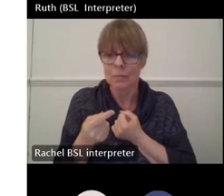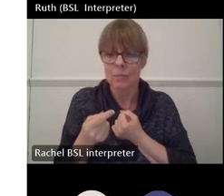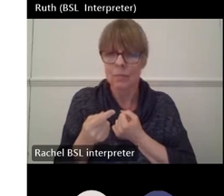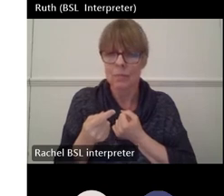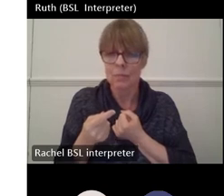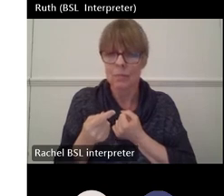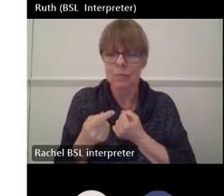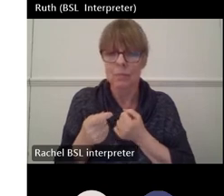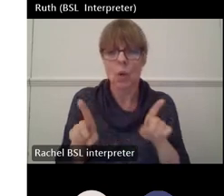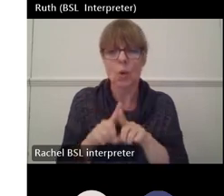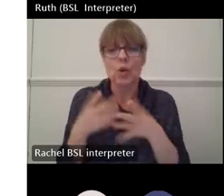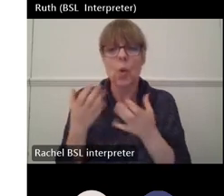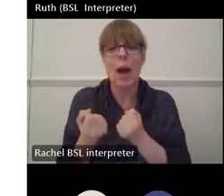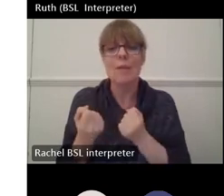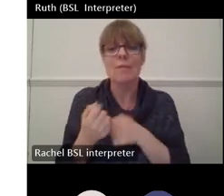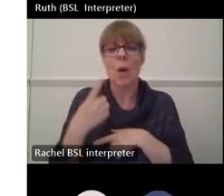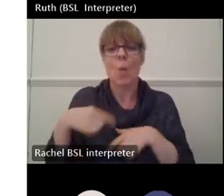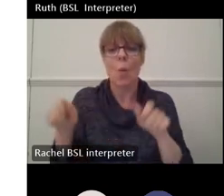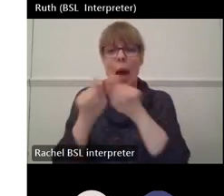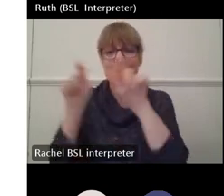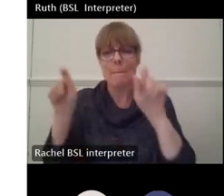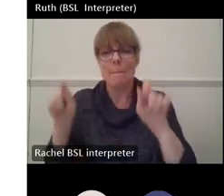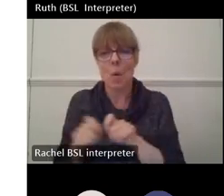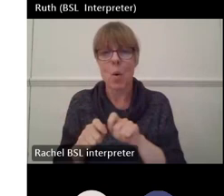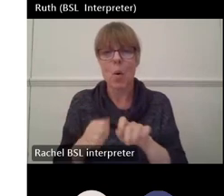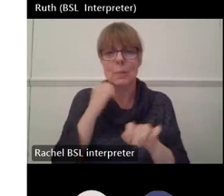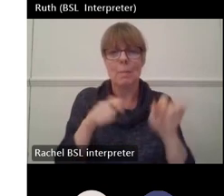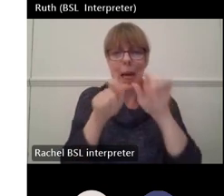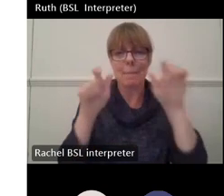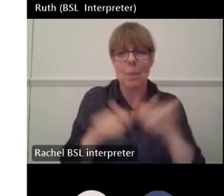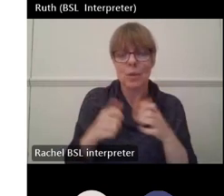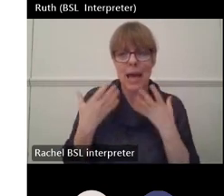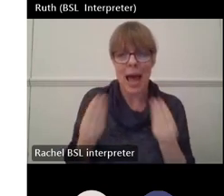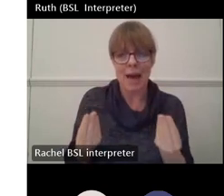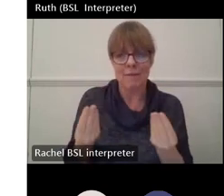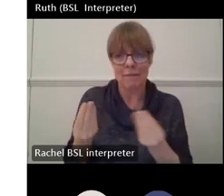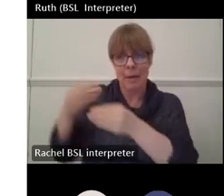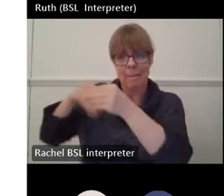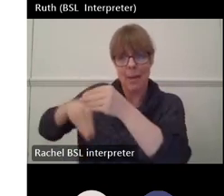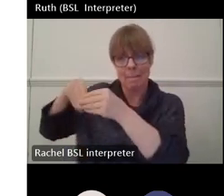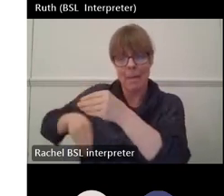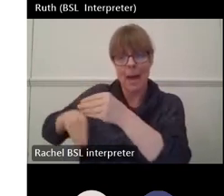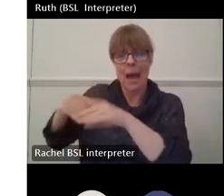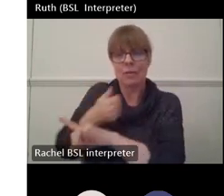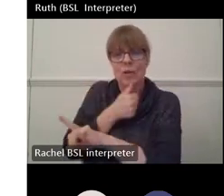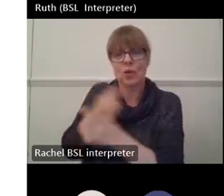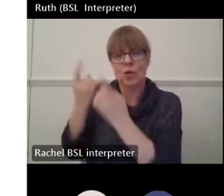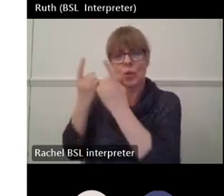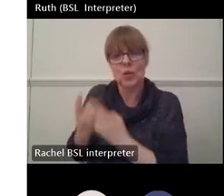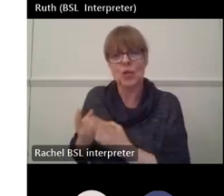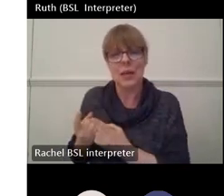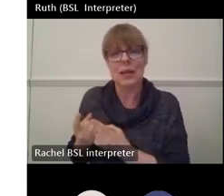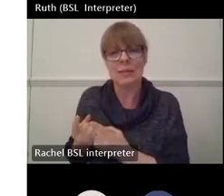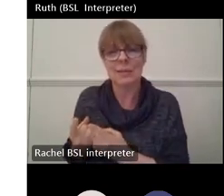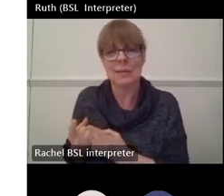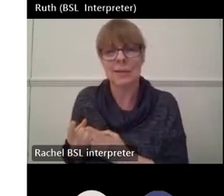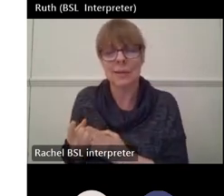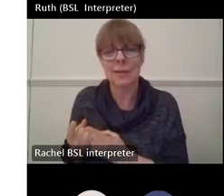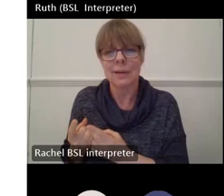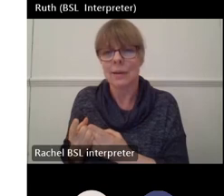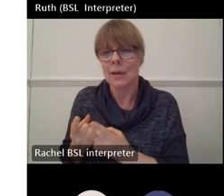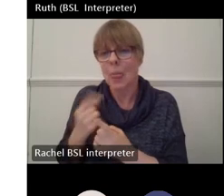whiteboard and a blackboard yoga thing that I've got in my bag. And then I use like things, I've got a few 30 toys that are like the sale